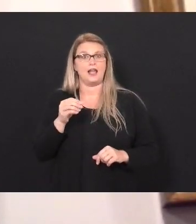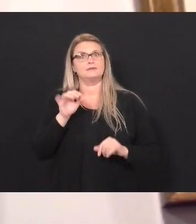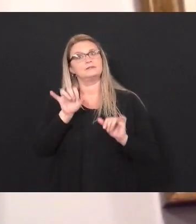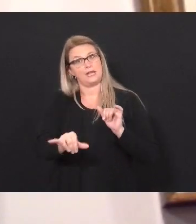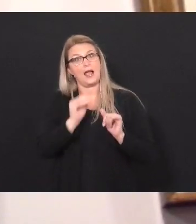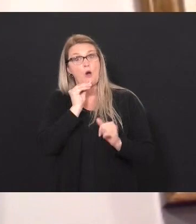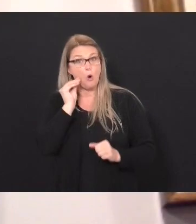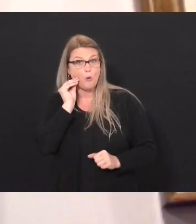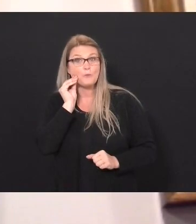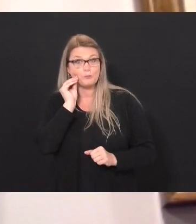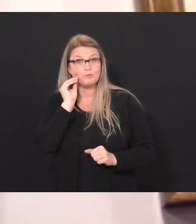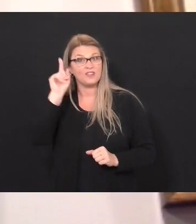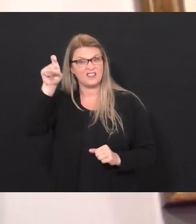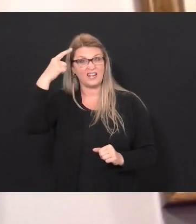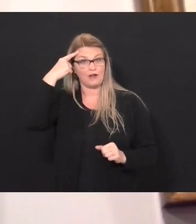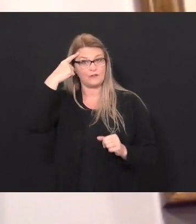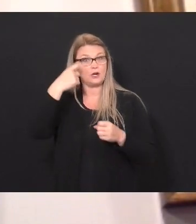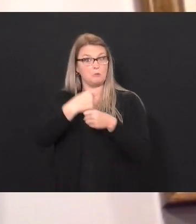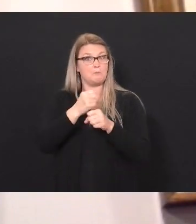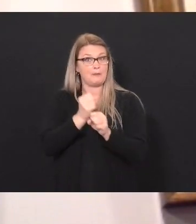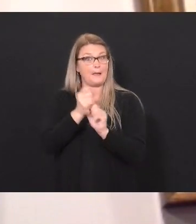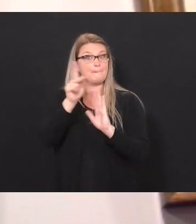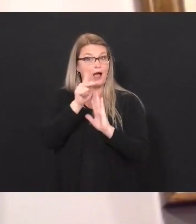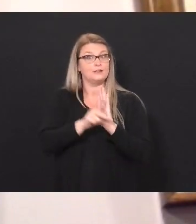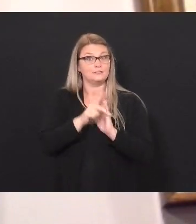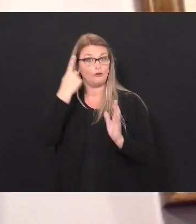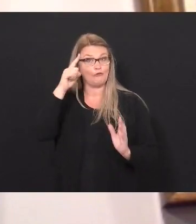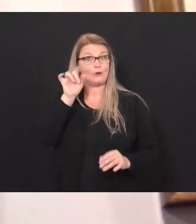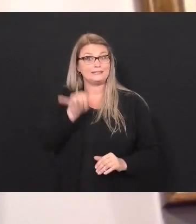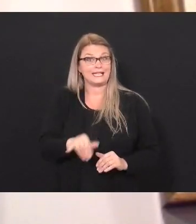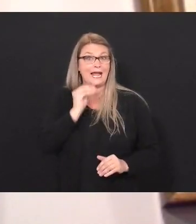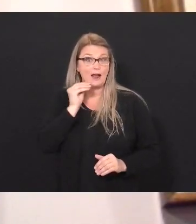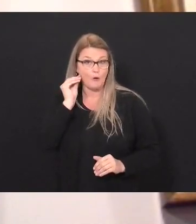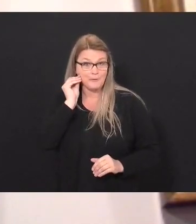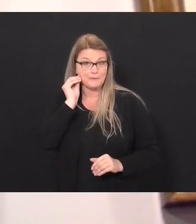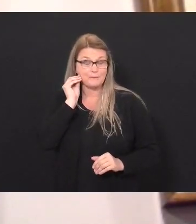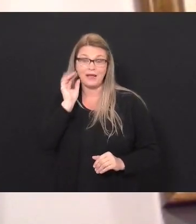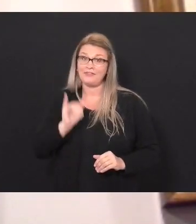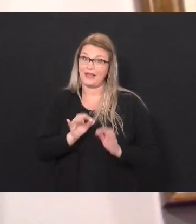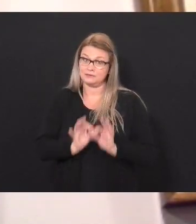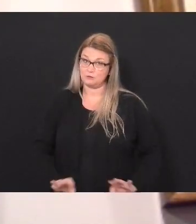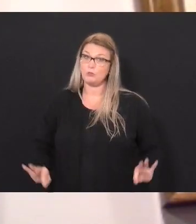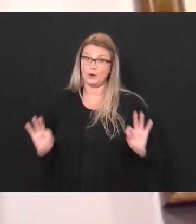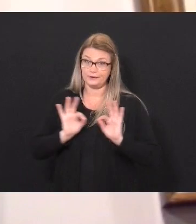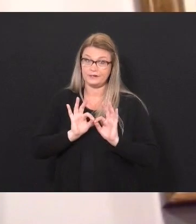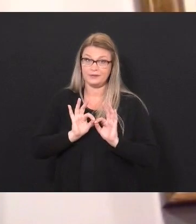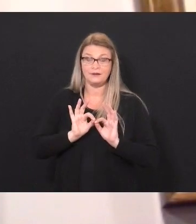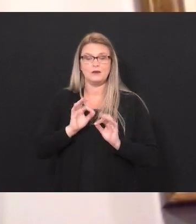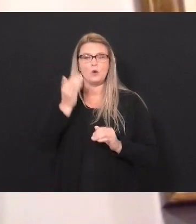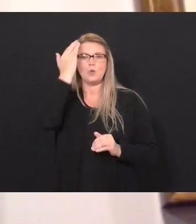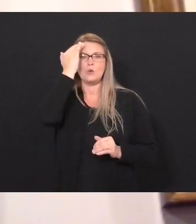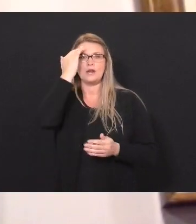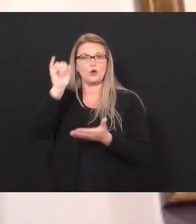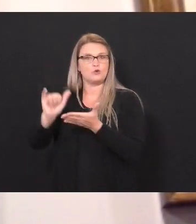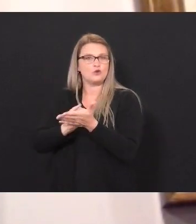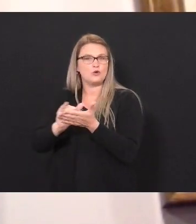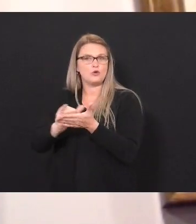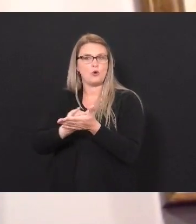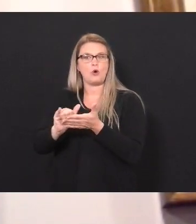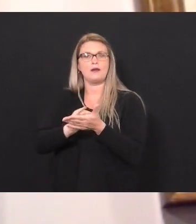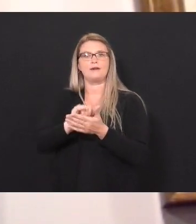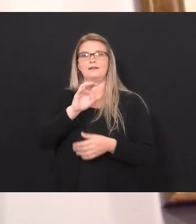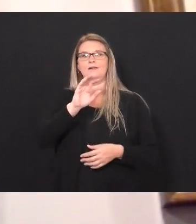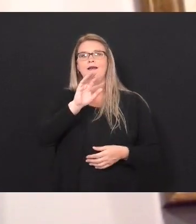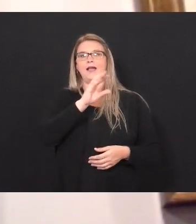at home, and the governor made his stay-at-home policy, is a critical factor. We know that New York City and San Francisco had the